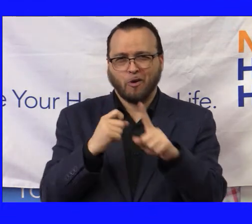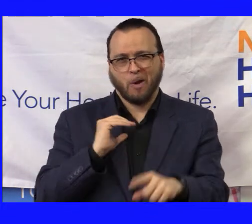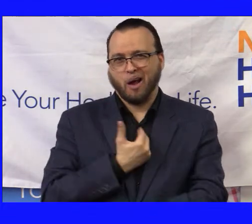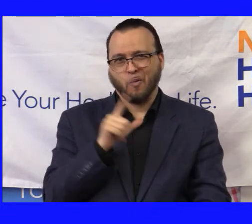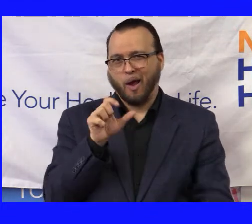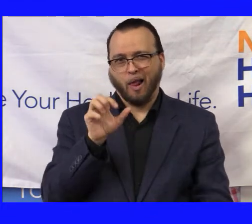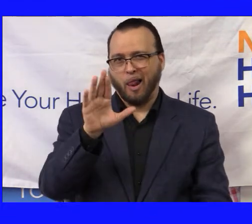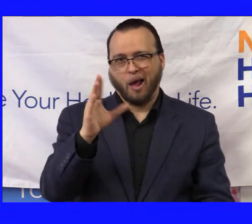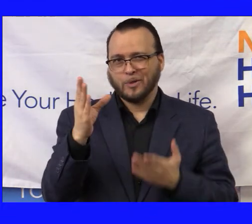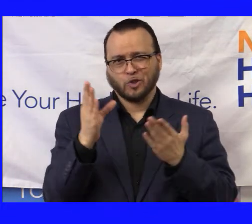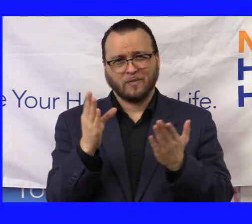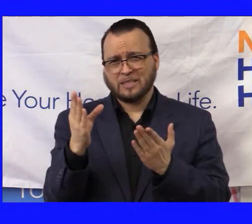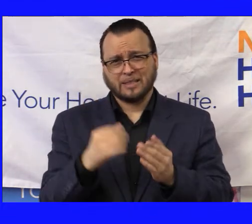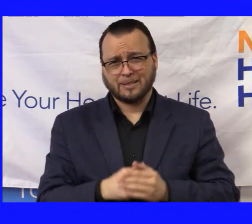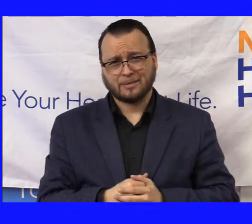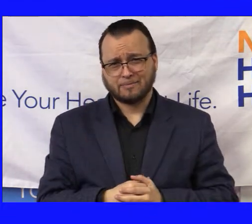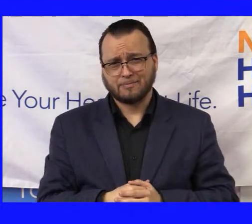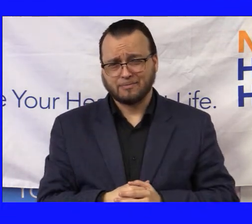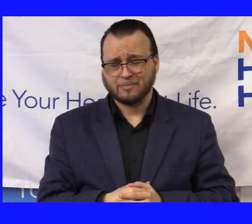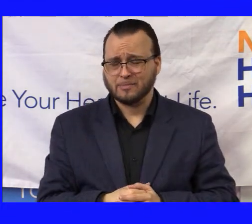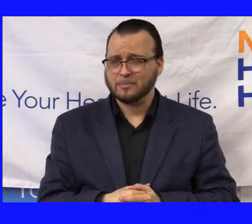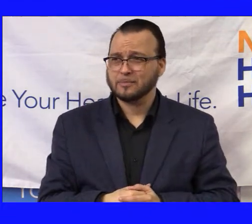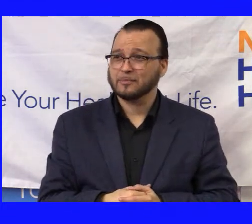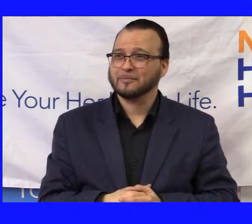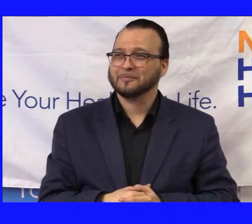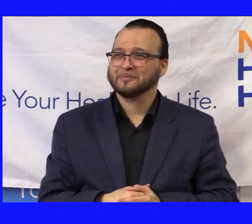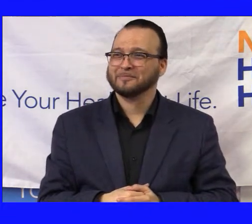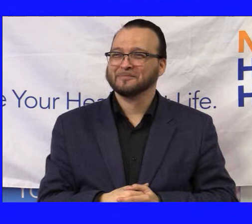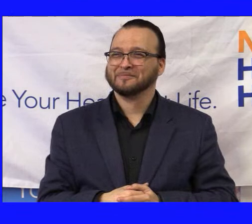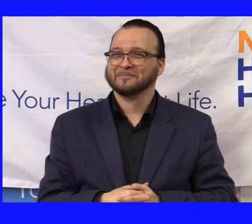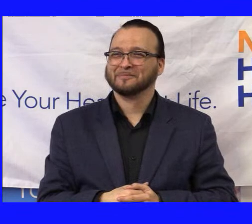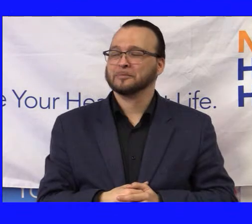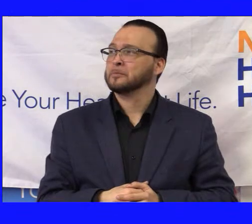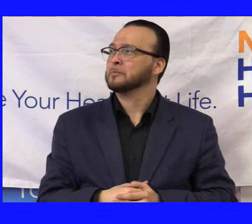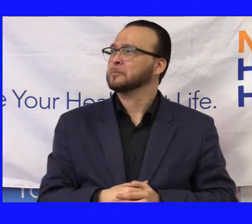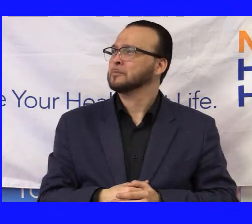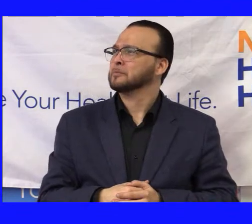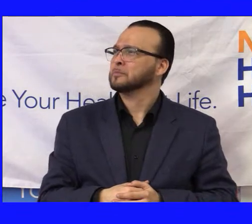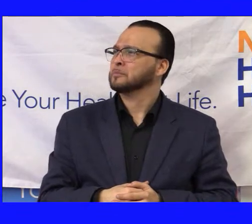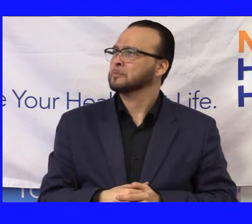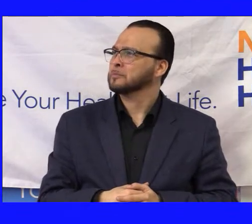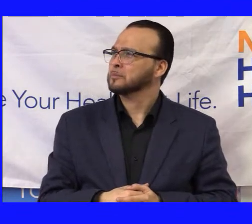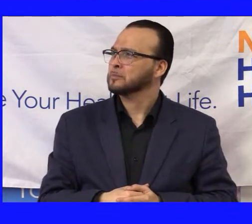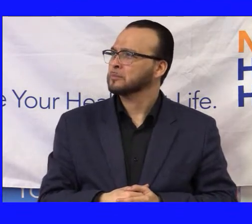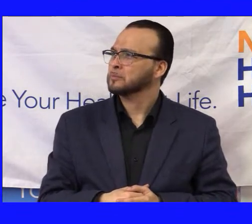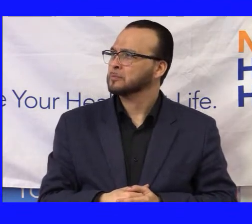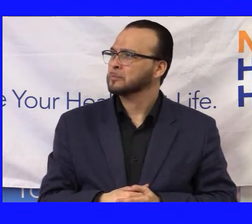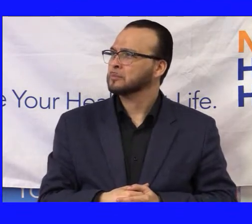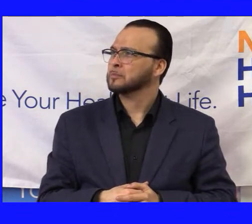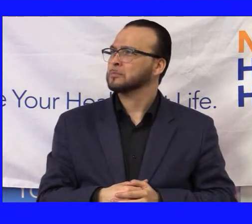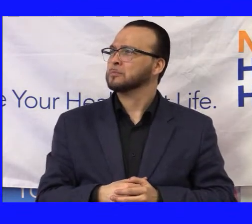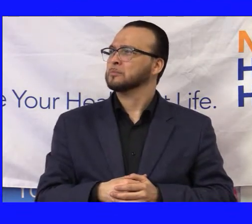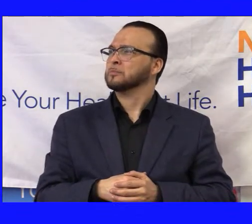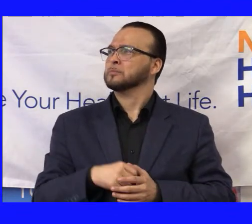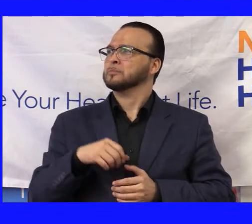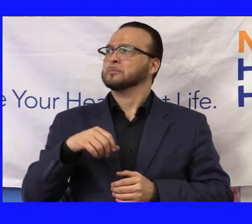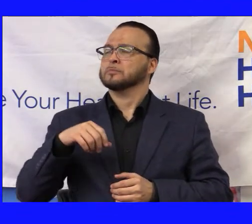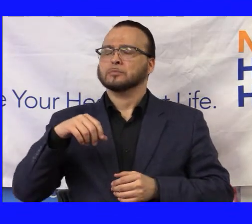services. Thank you, Dr. Allen. Yeah, certainly kudos. The lab has been tremendous,